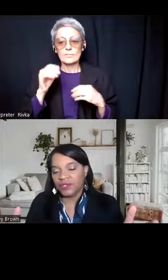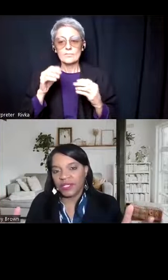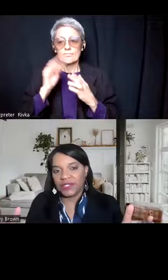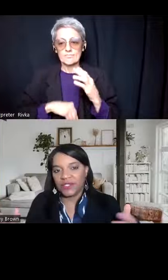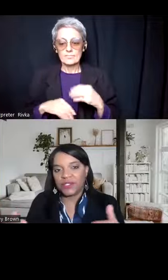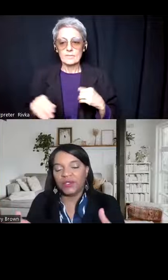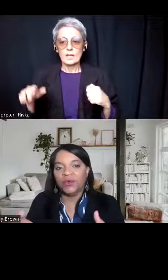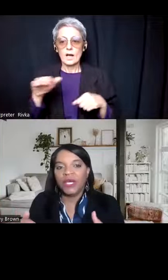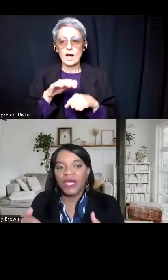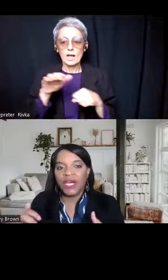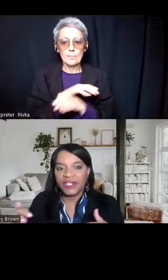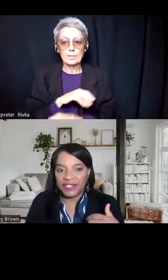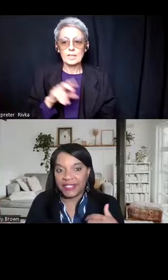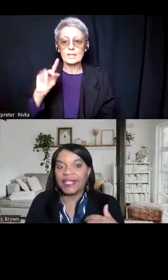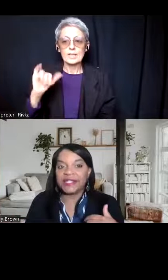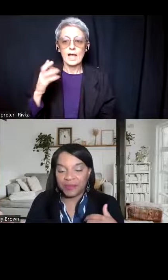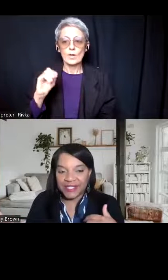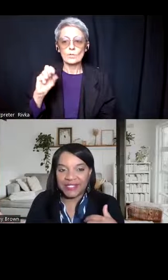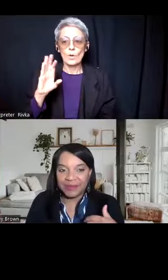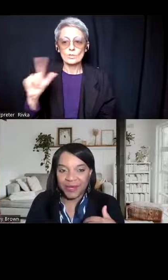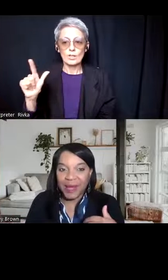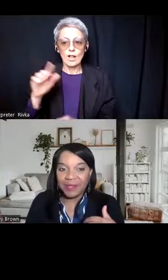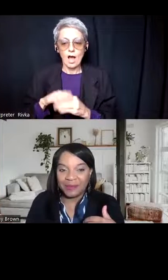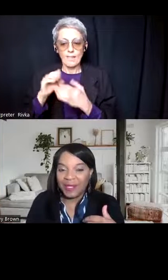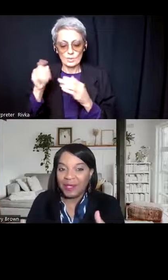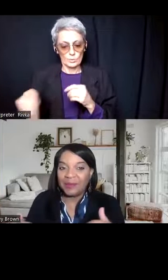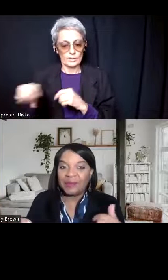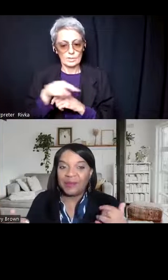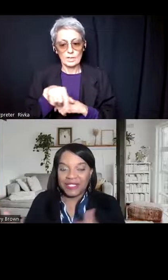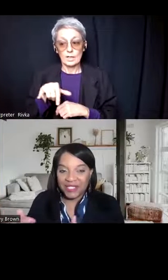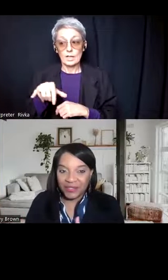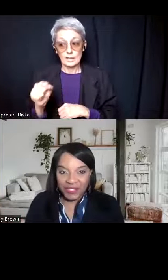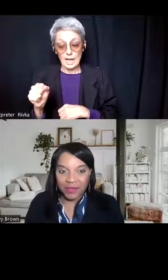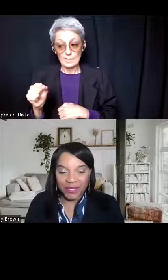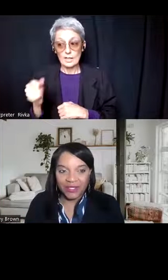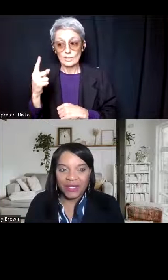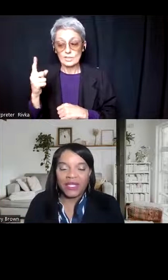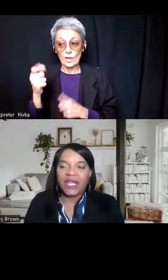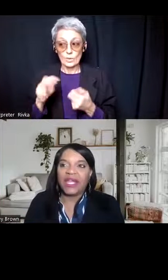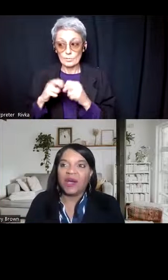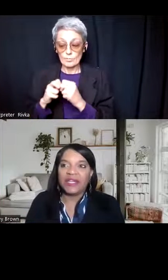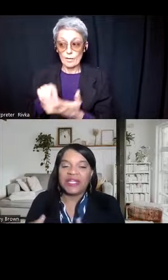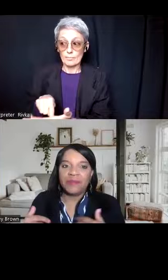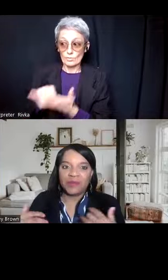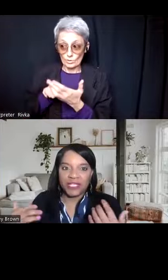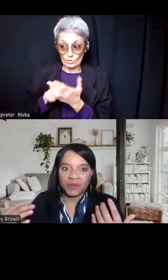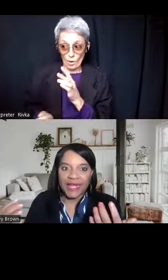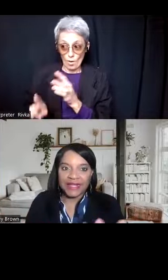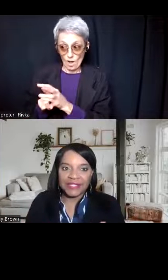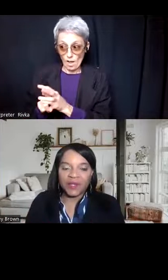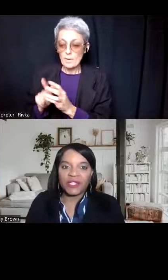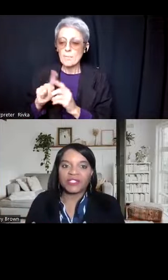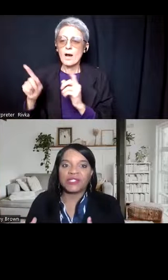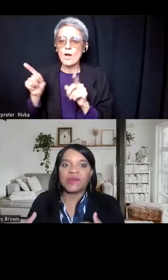on students to understand, yes, the presenting problem, but to go deeper. And going deeper means